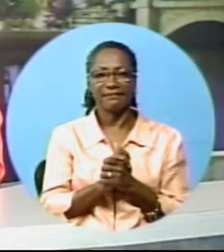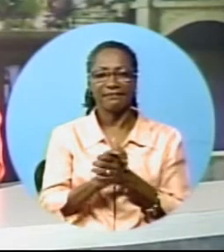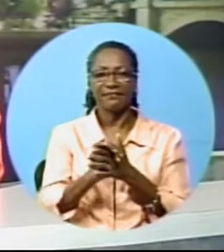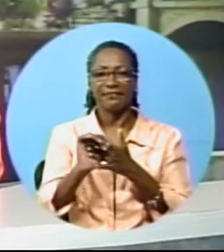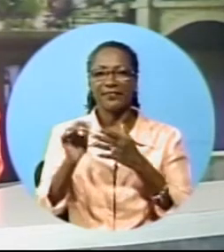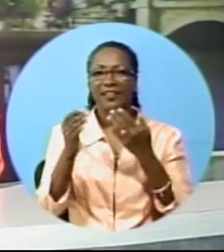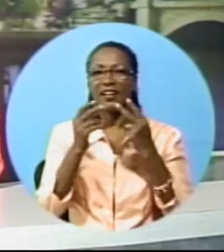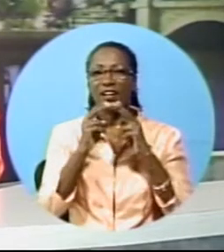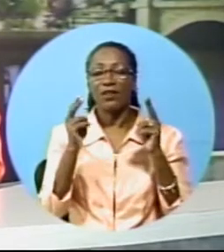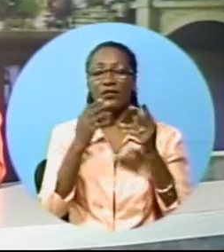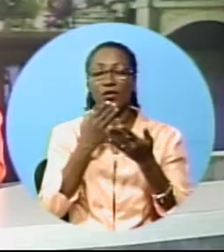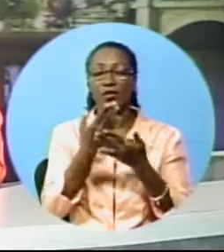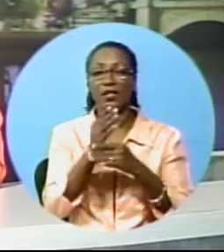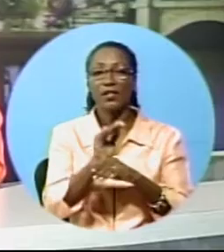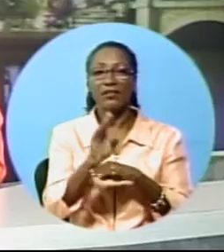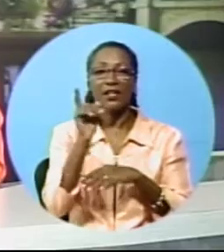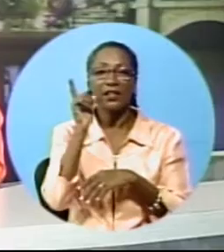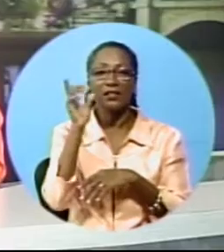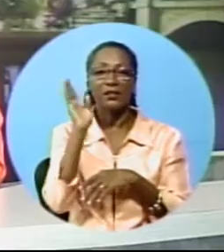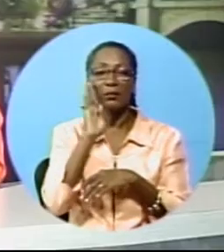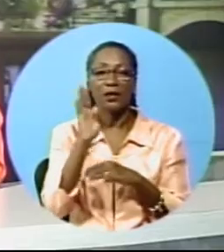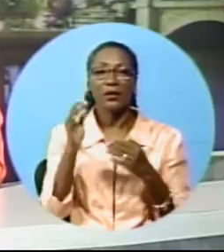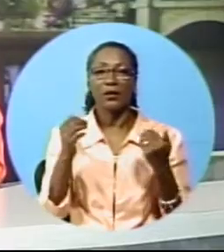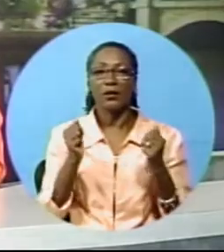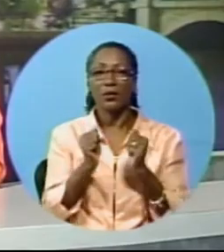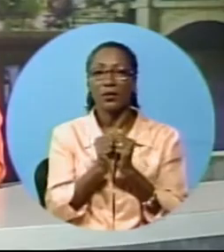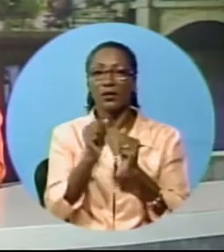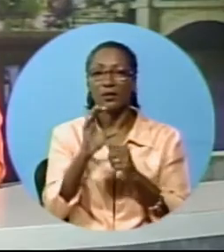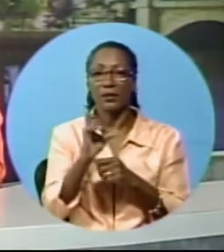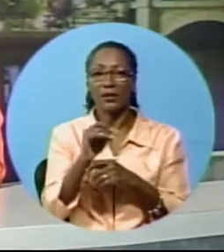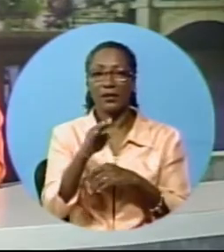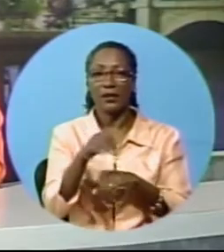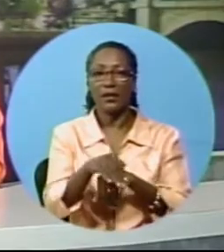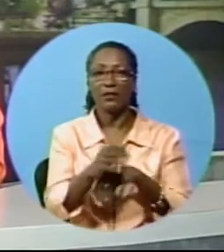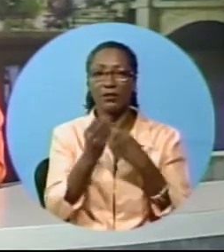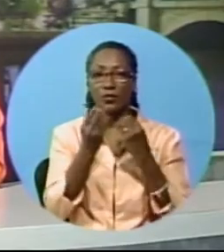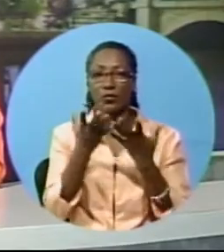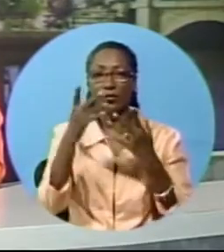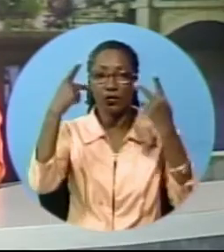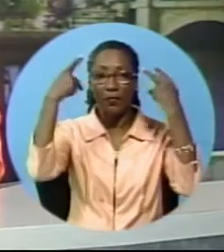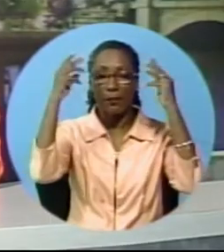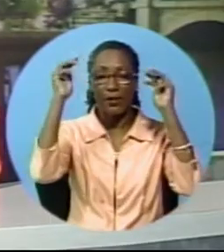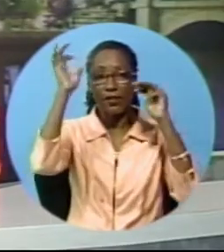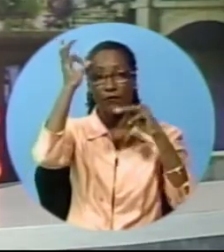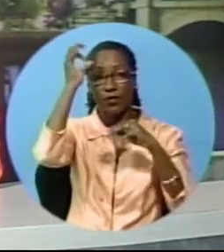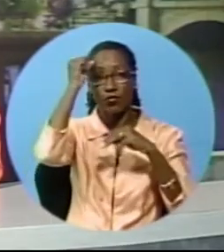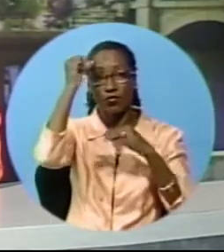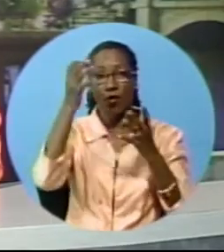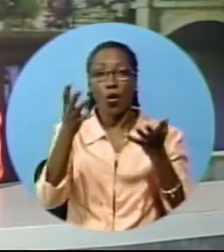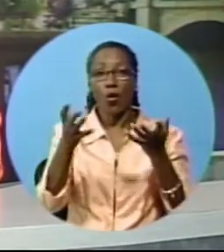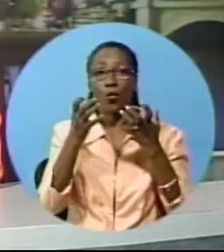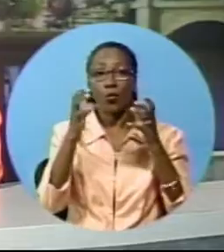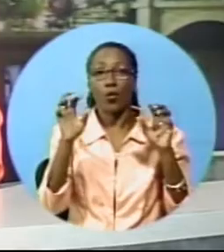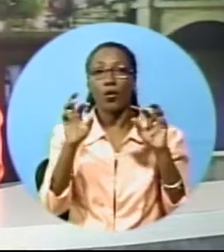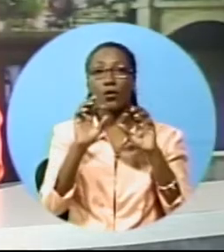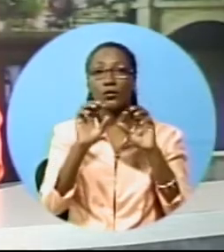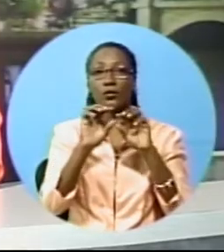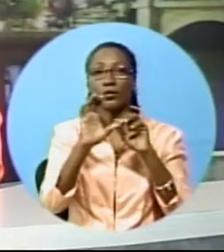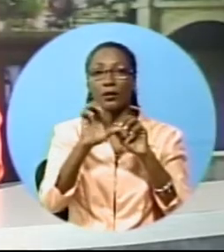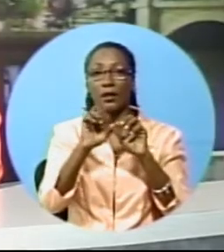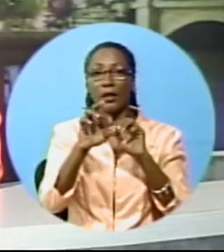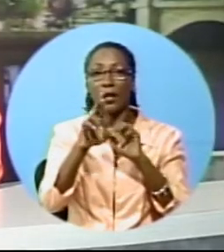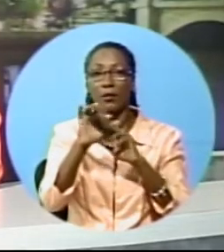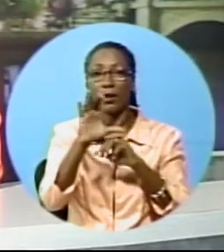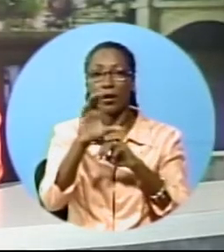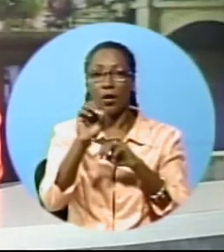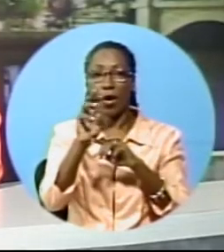Very good evening to you. I'm Lisa Broom with the CBC Evening News. Prime Minister Frandil Stewart wants the regional grouping CARICOM to